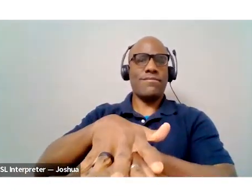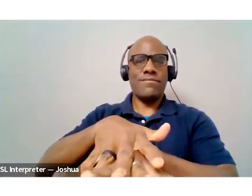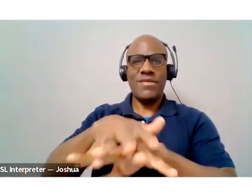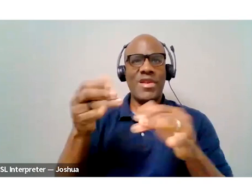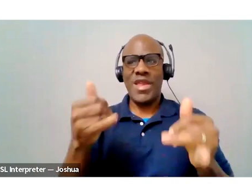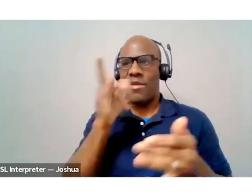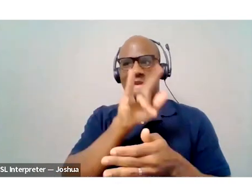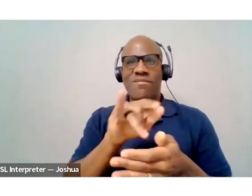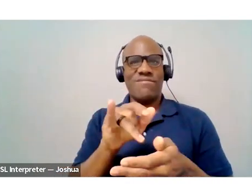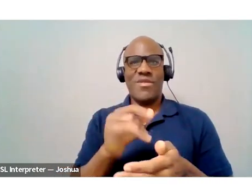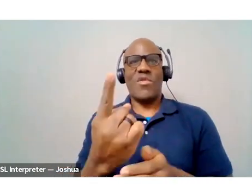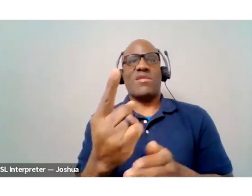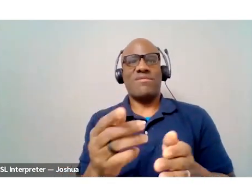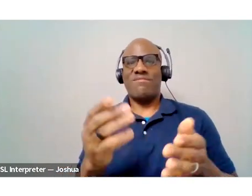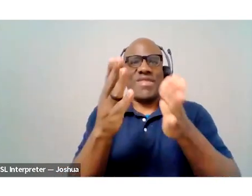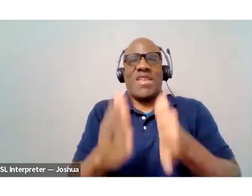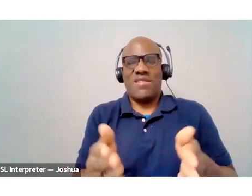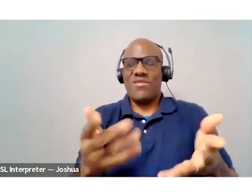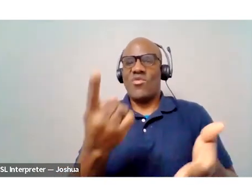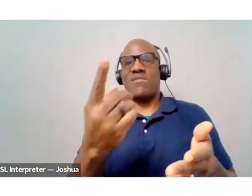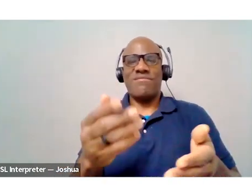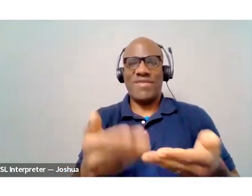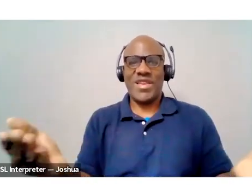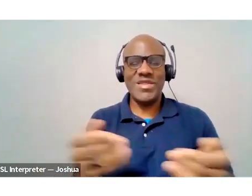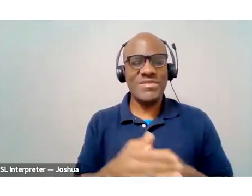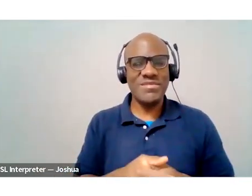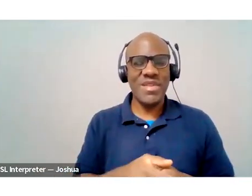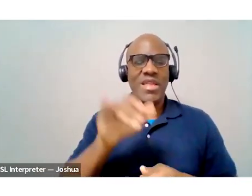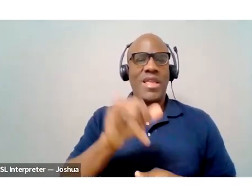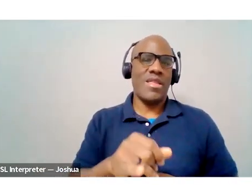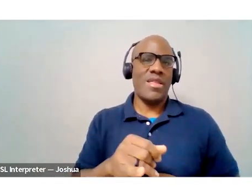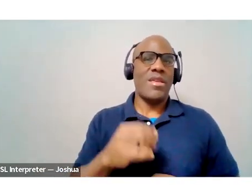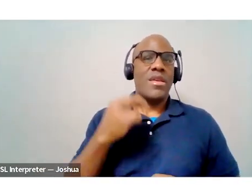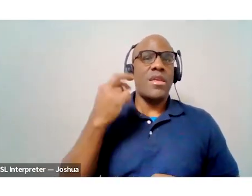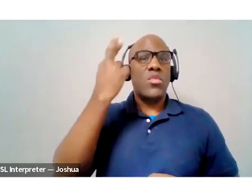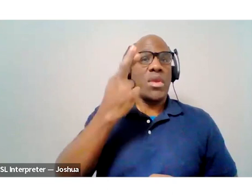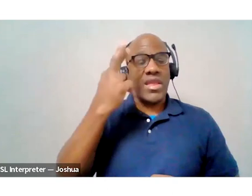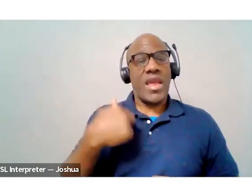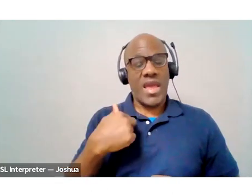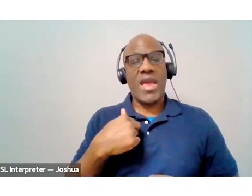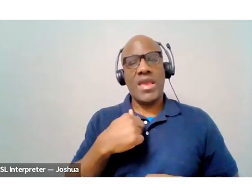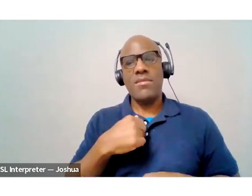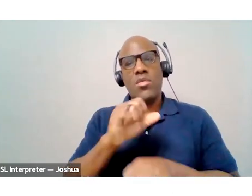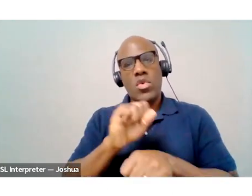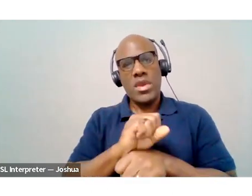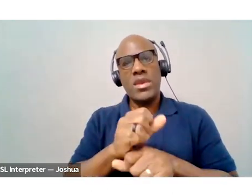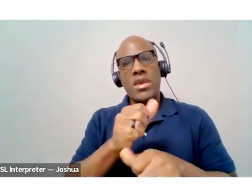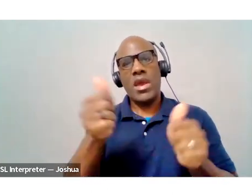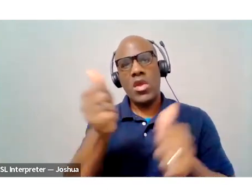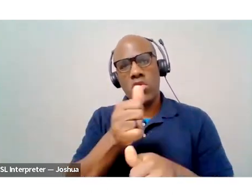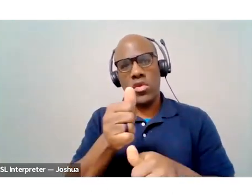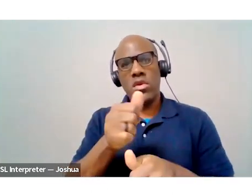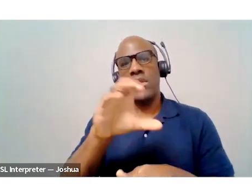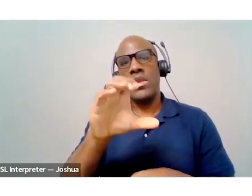between the two? And again, this is why I am really operating under this framework of critical media literacy, because for me, it